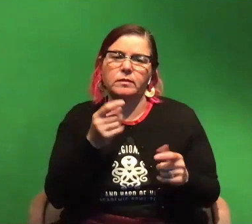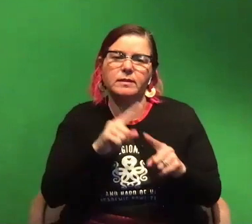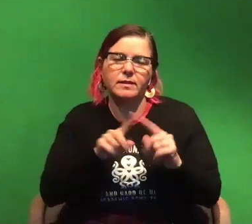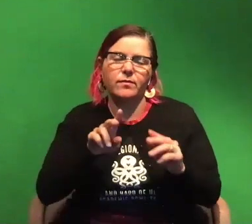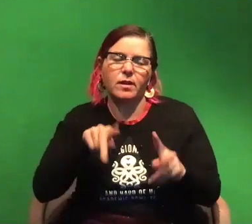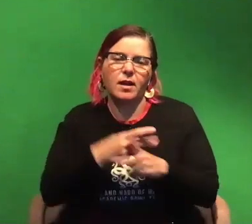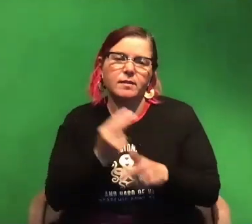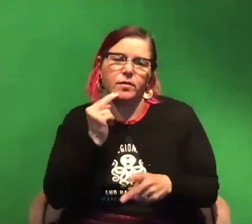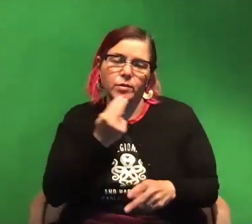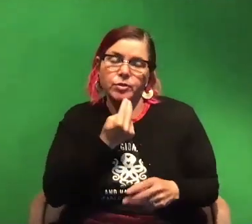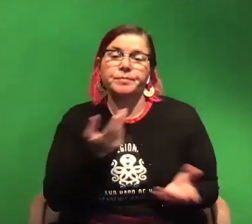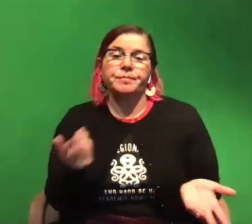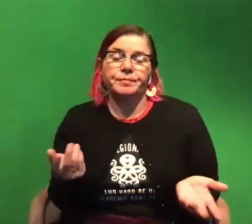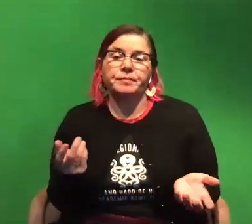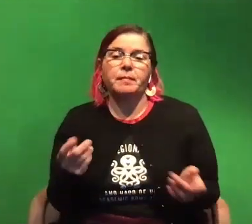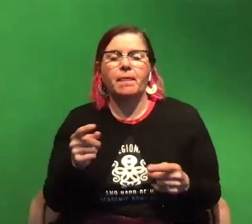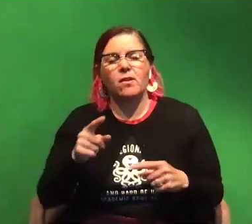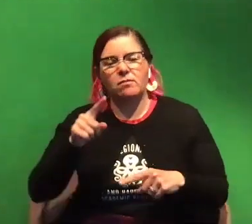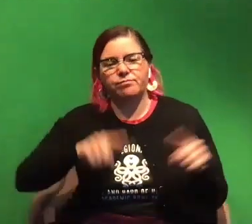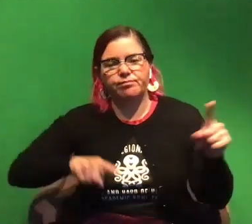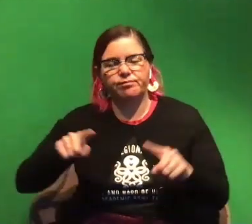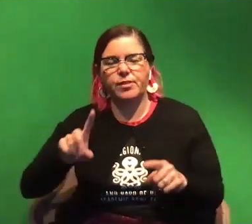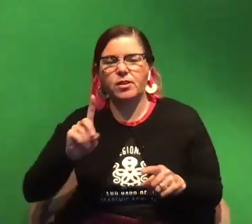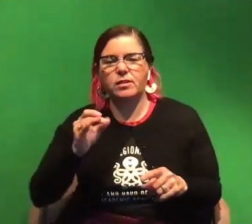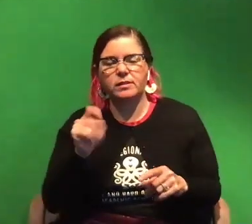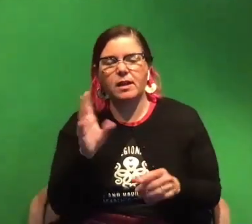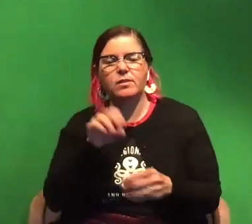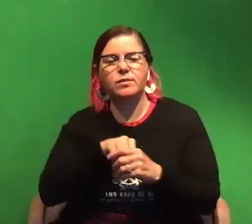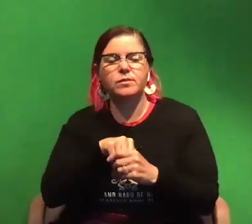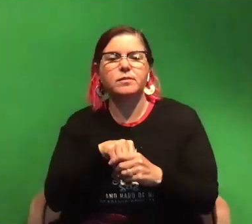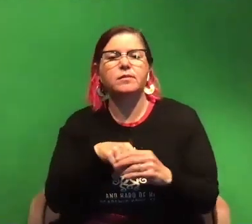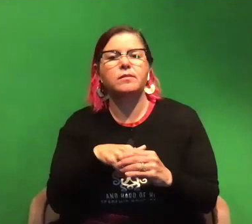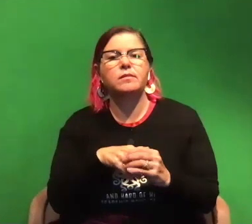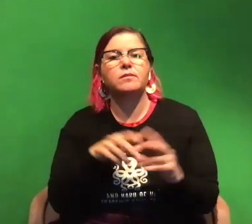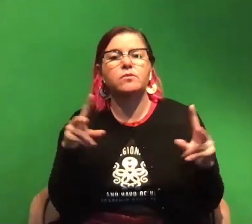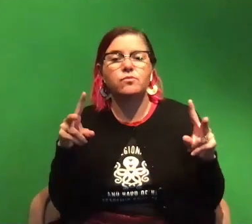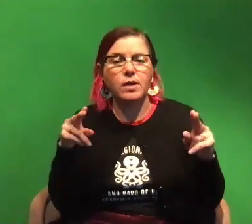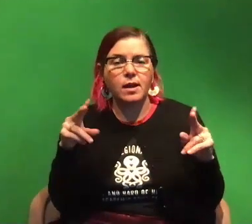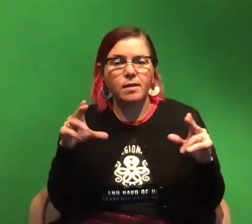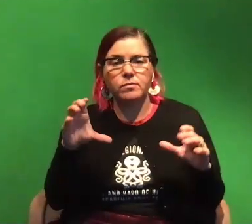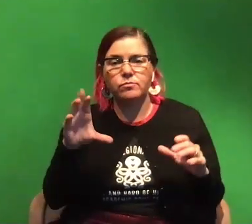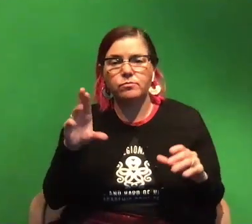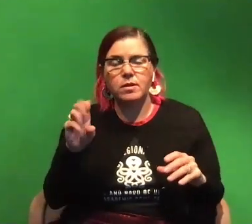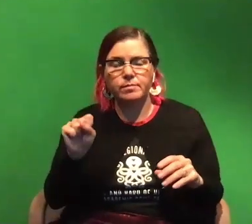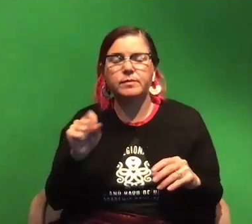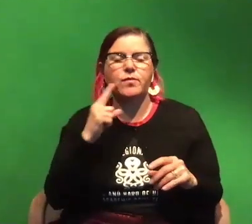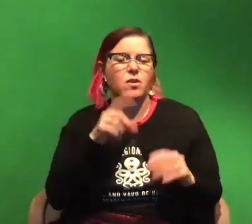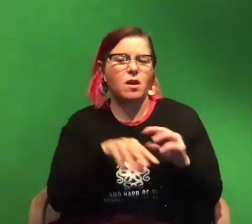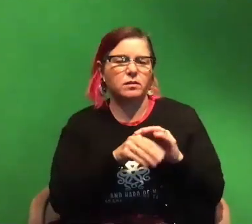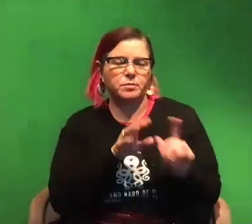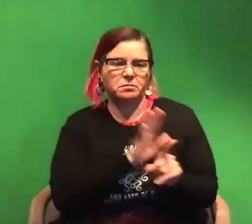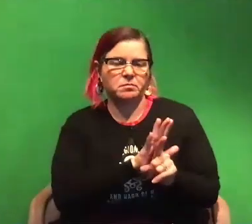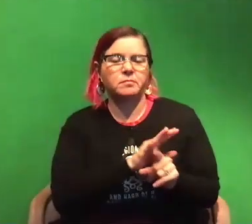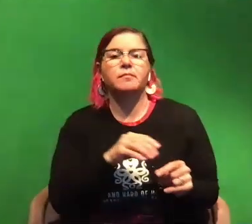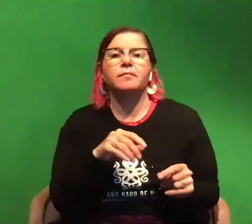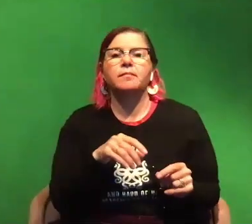So we like to kind of diversify their diet and include crabs, for instance, for some octopus species and